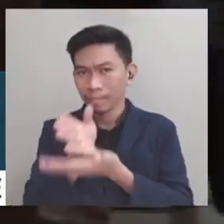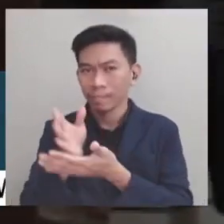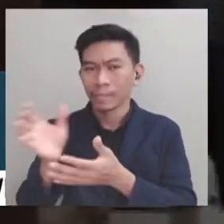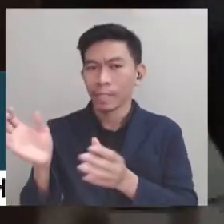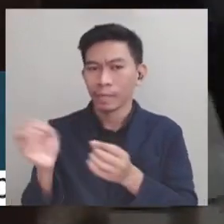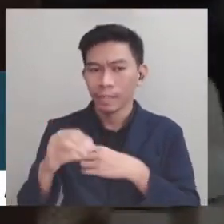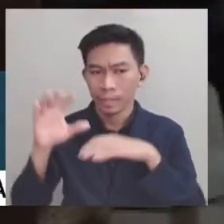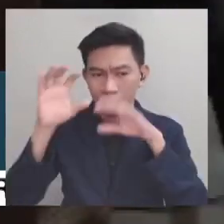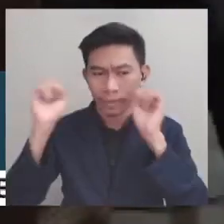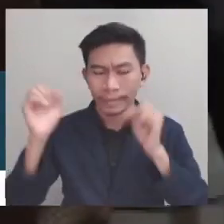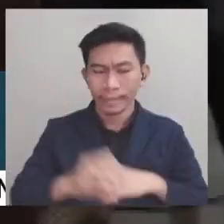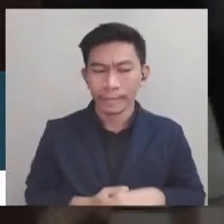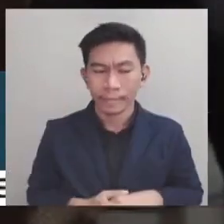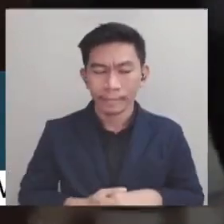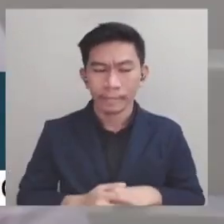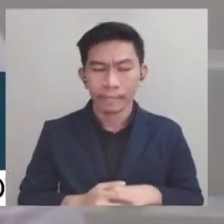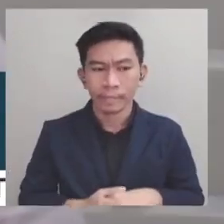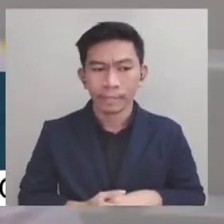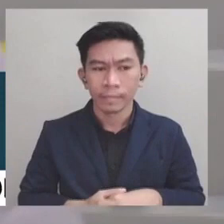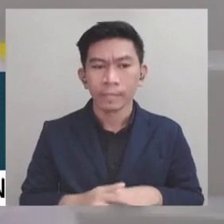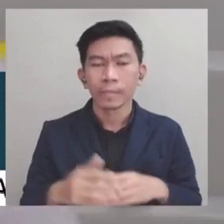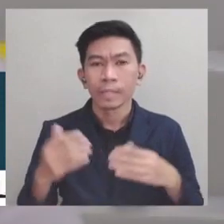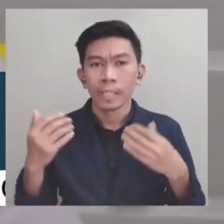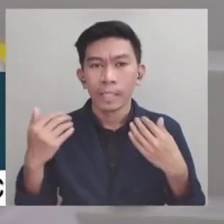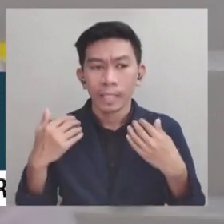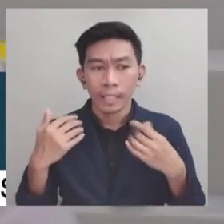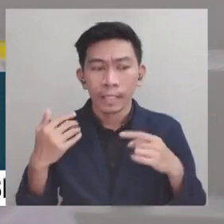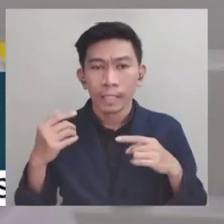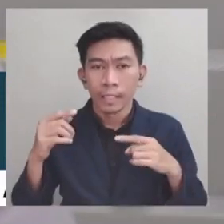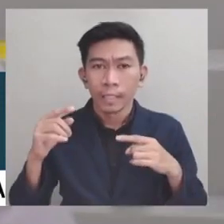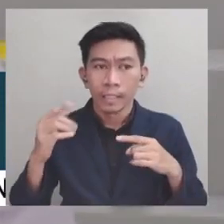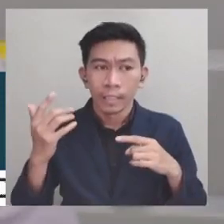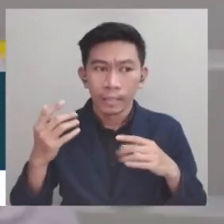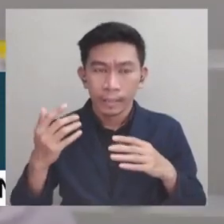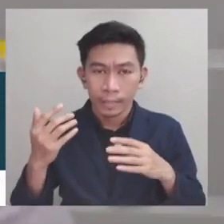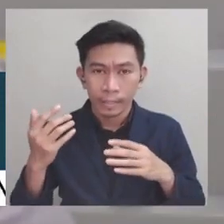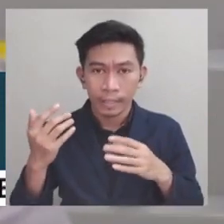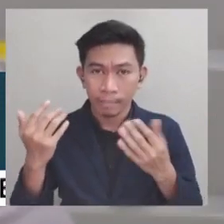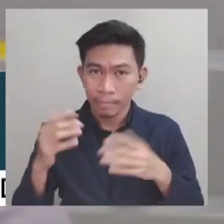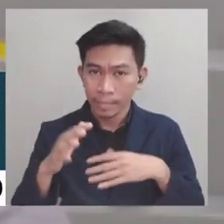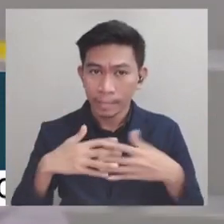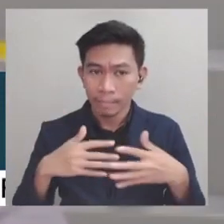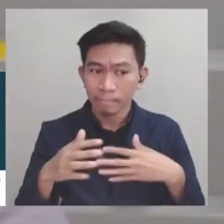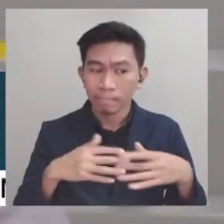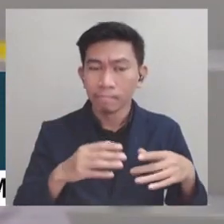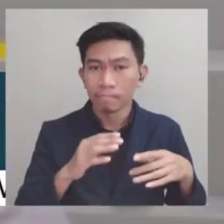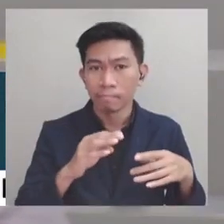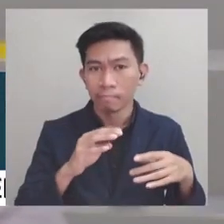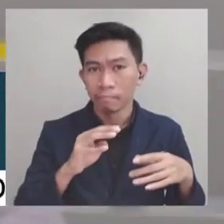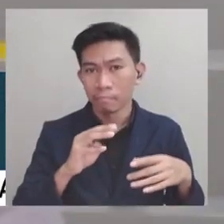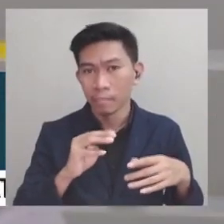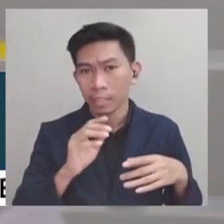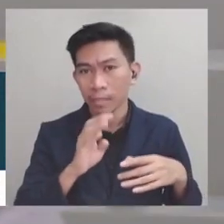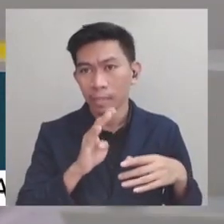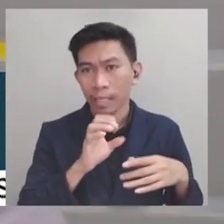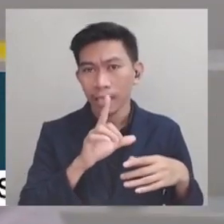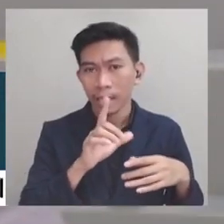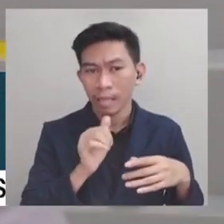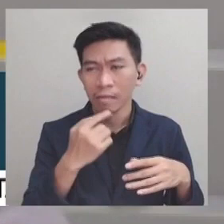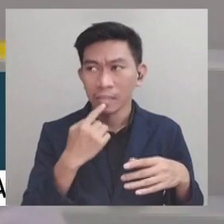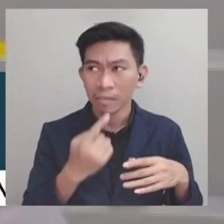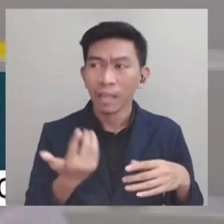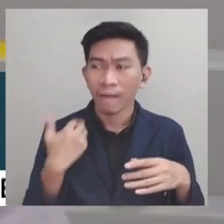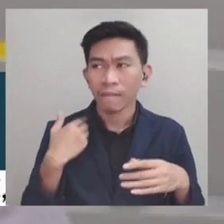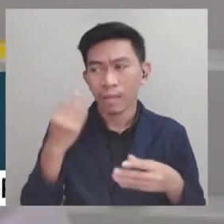on December 2023 instead of June. However, Manibela said that despite attempts to send a message